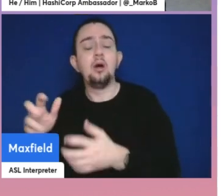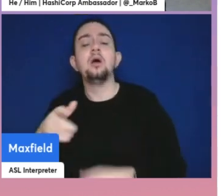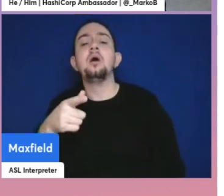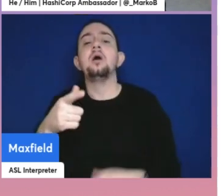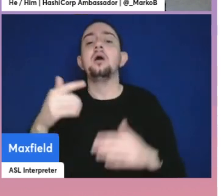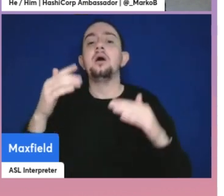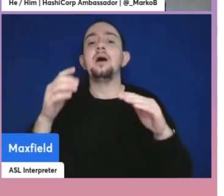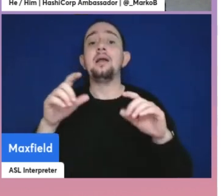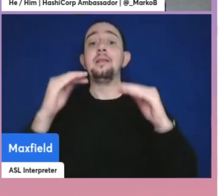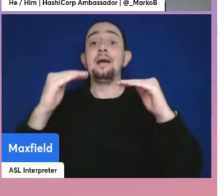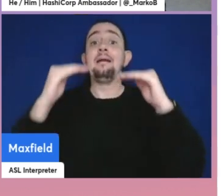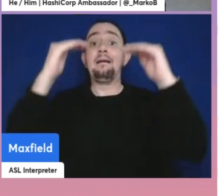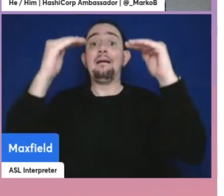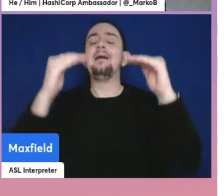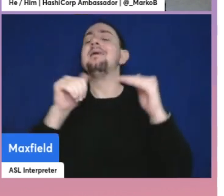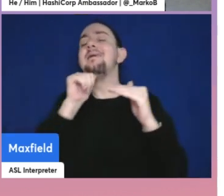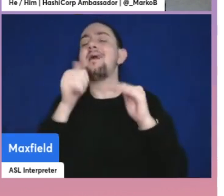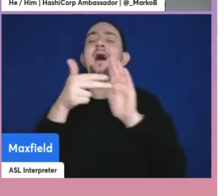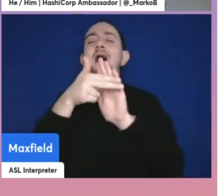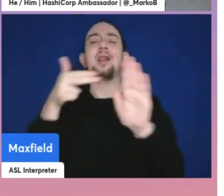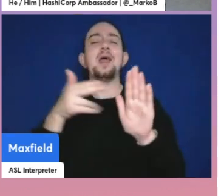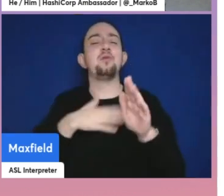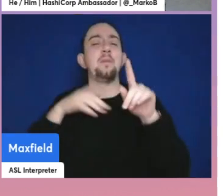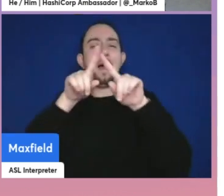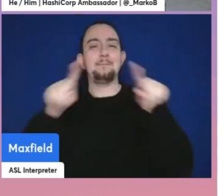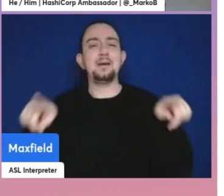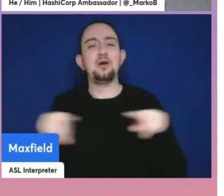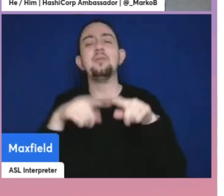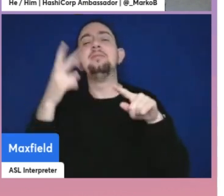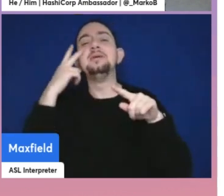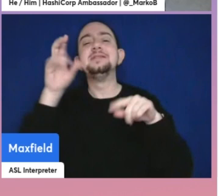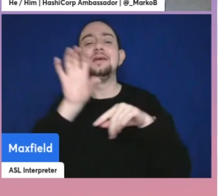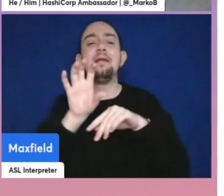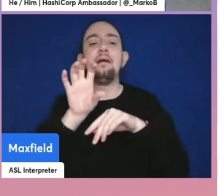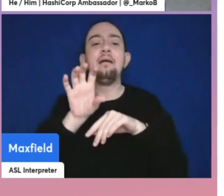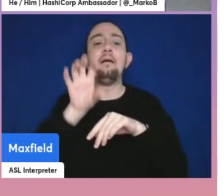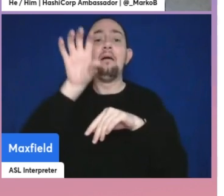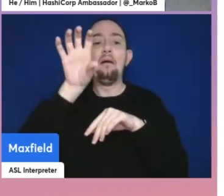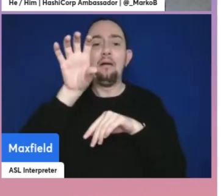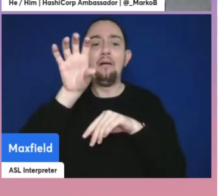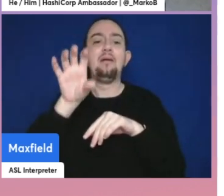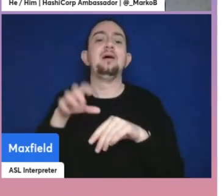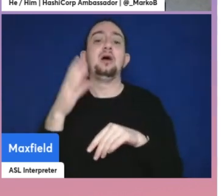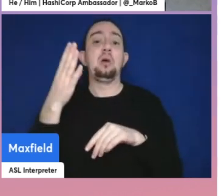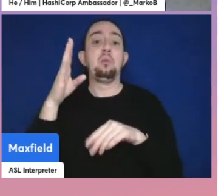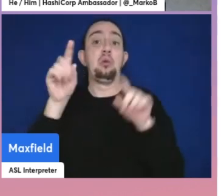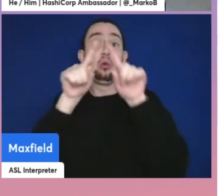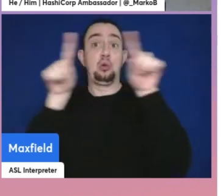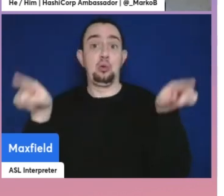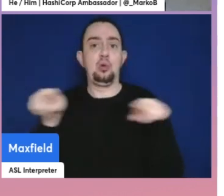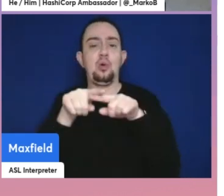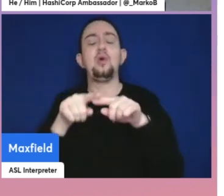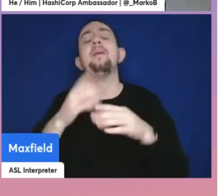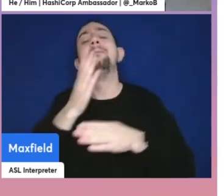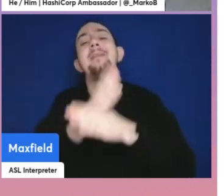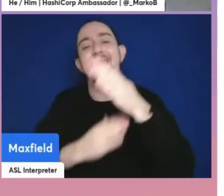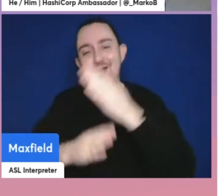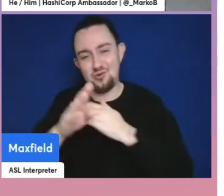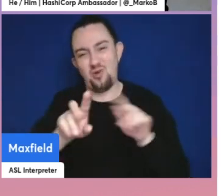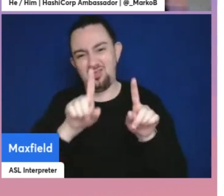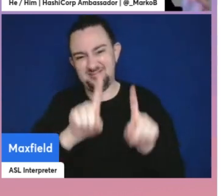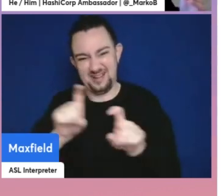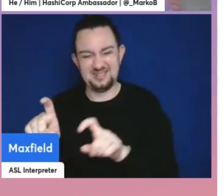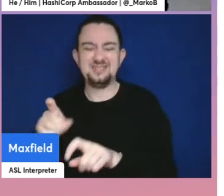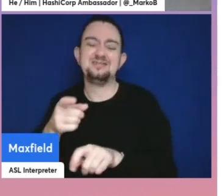as part of the pyramid in my kind of diagram here, but there is a manual testing as well that you can actually do for specific